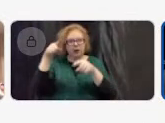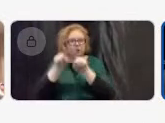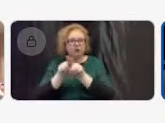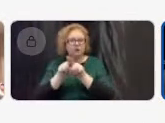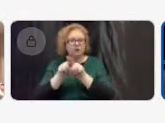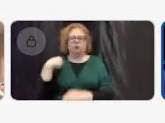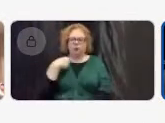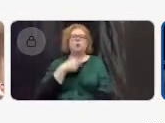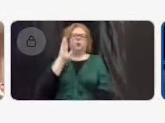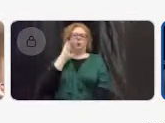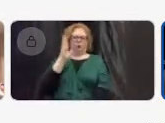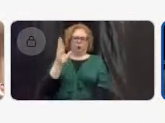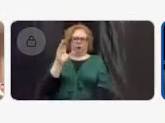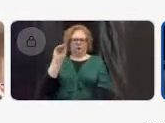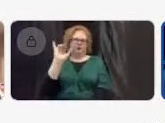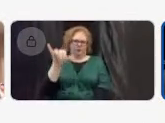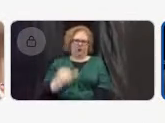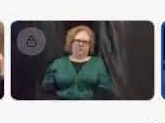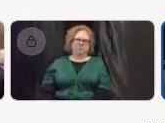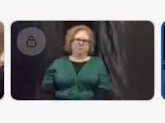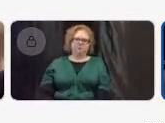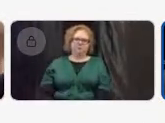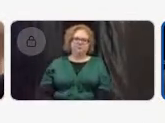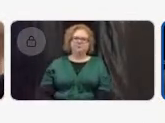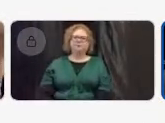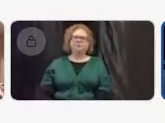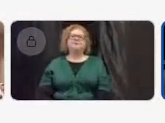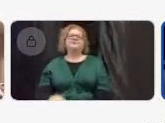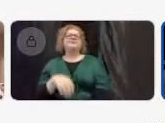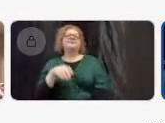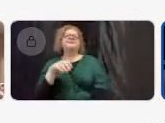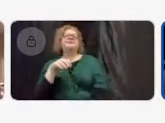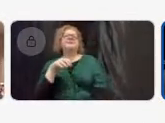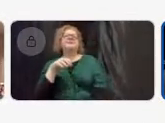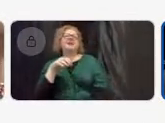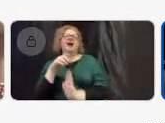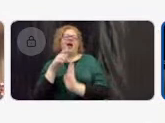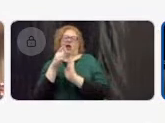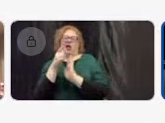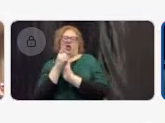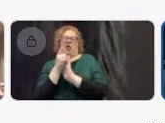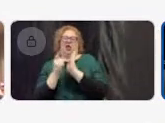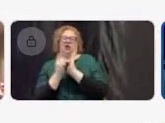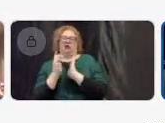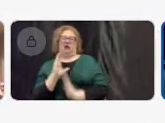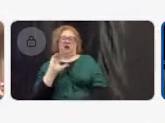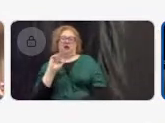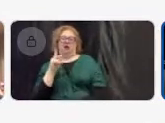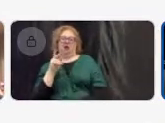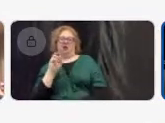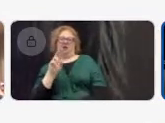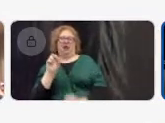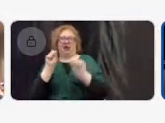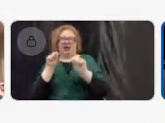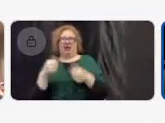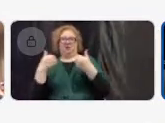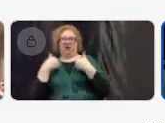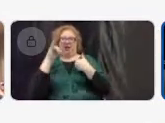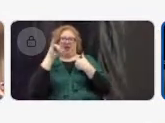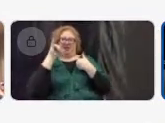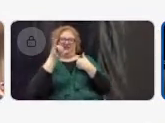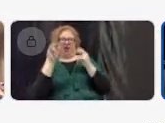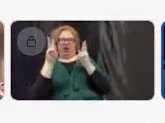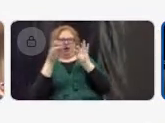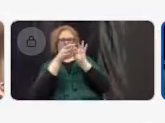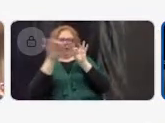that. Thank you. Can we get that in bronze or gold so I can give my wife? That